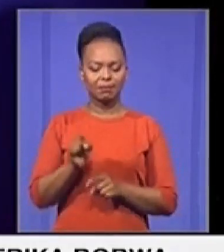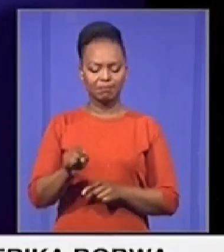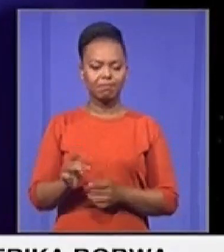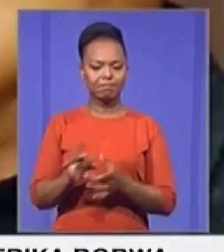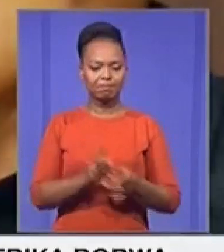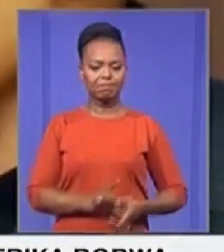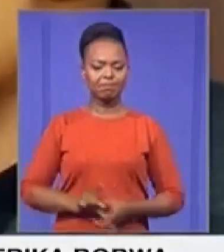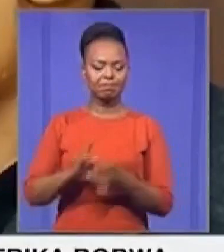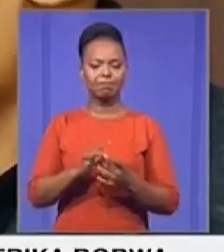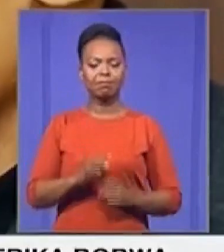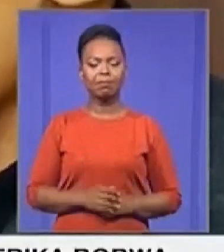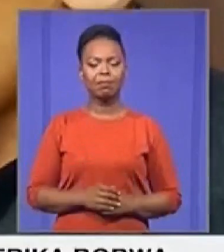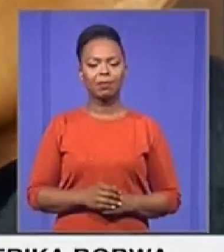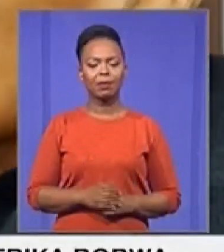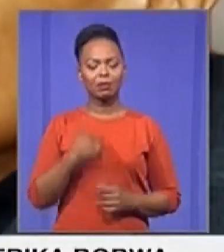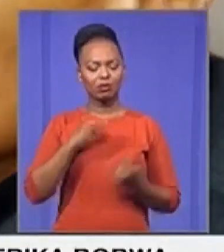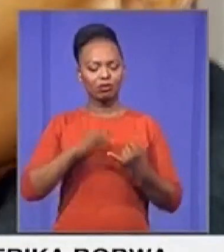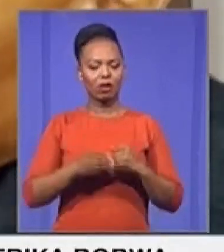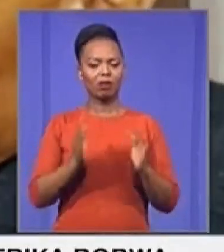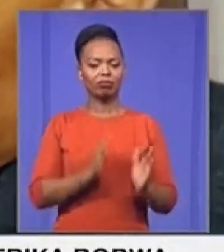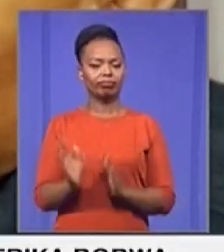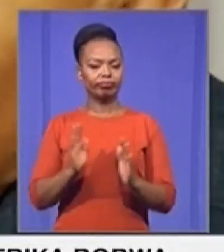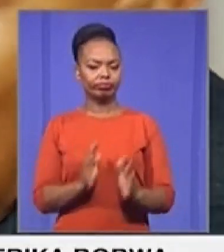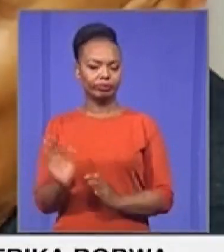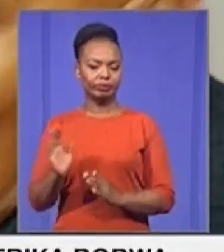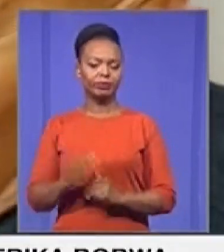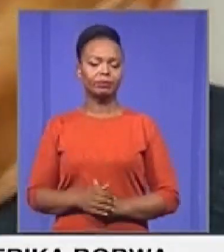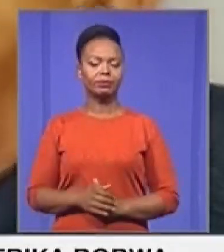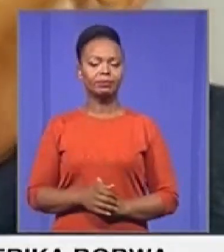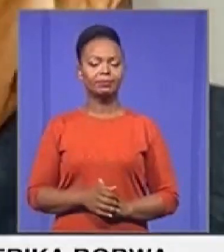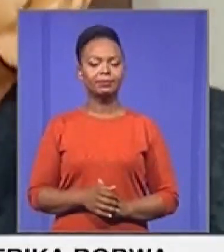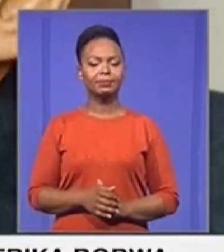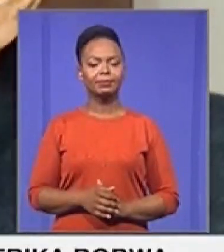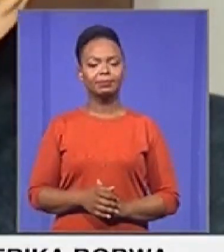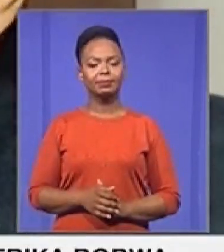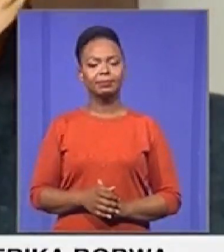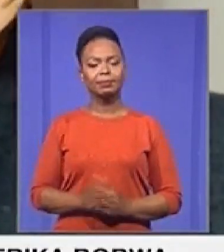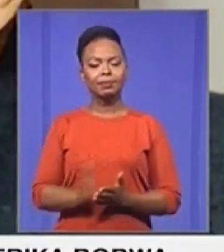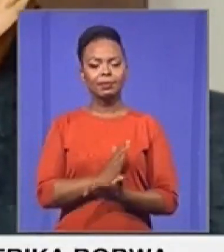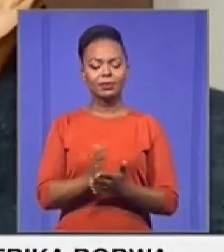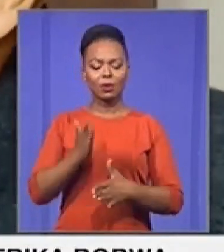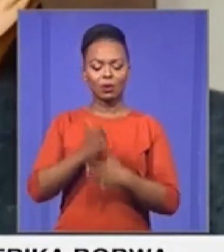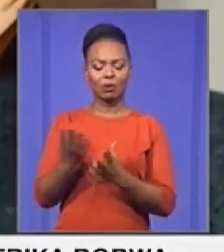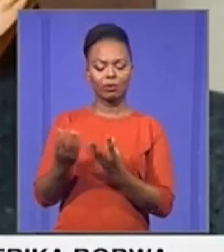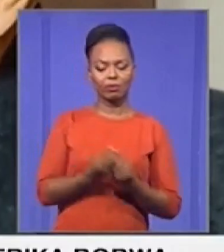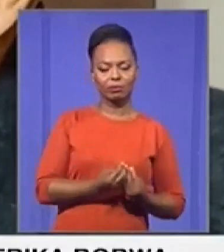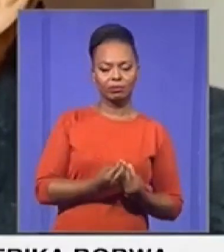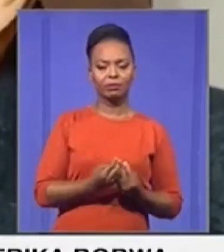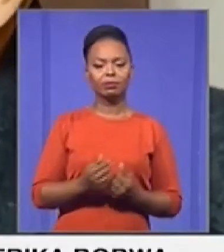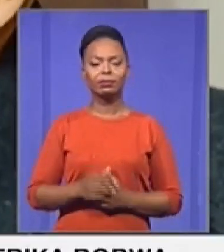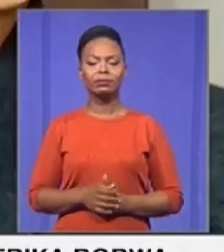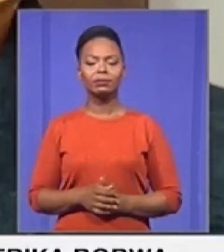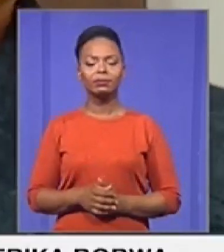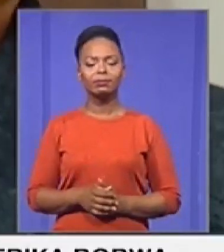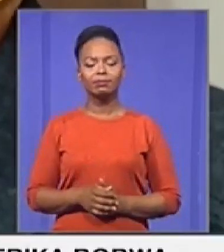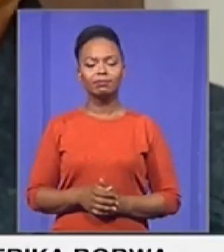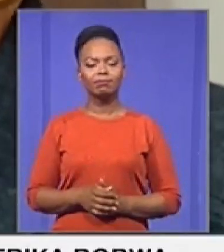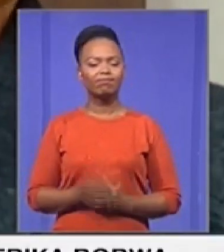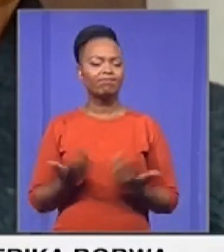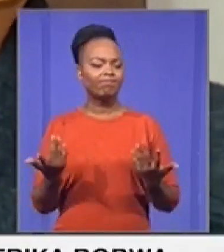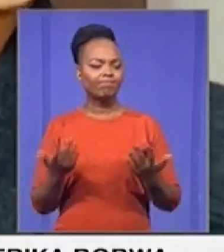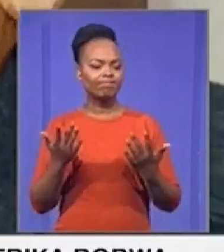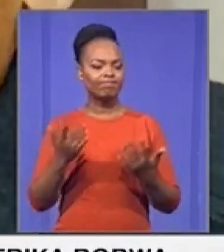responsibility of trying to organize, along with some others who worked with me, on what should be